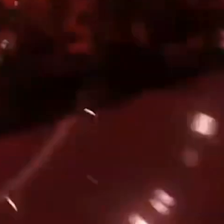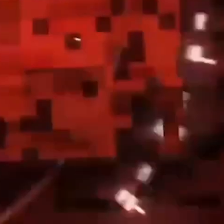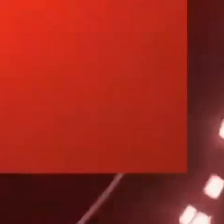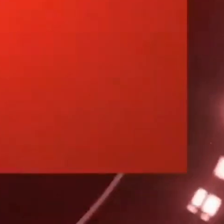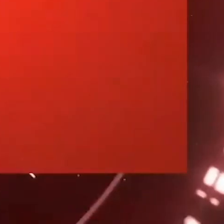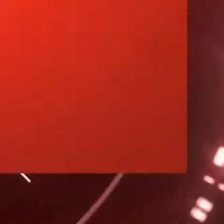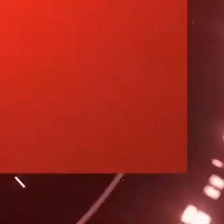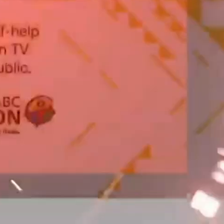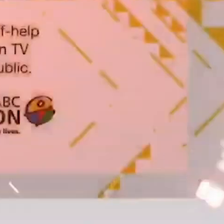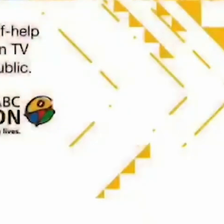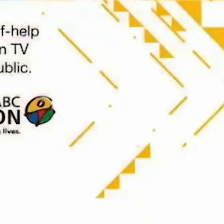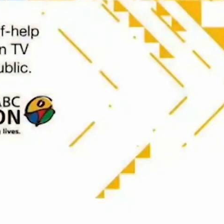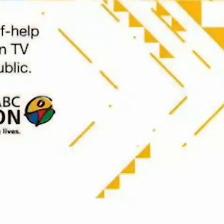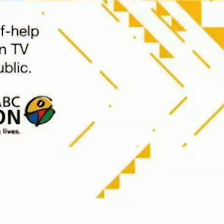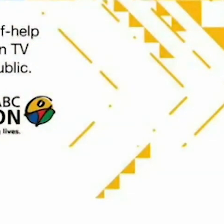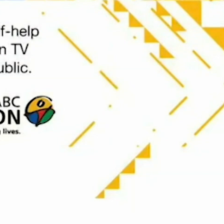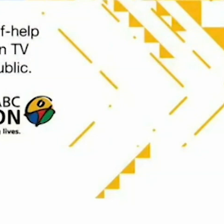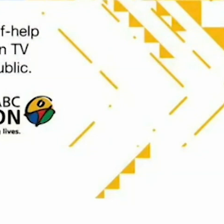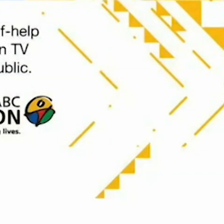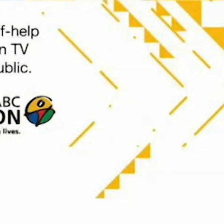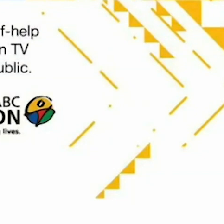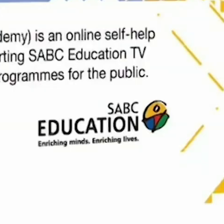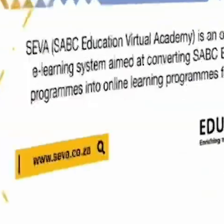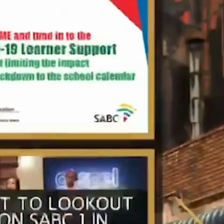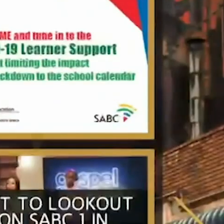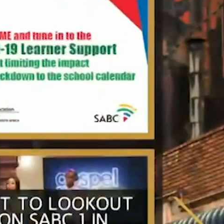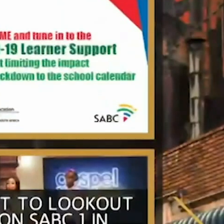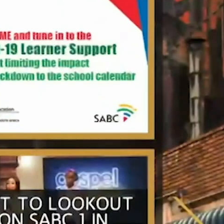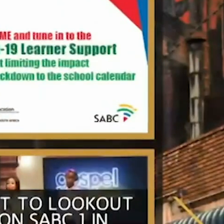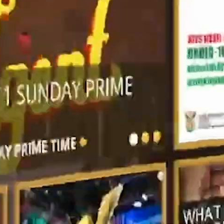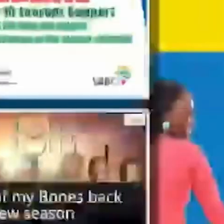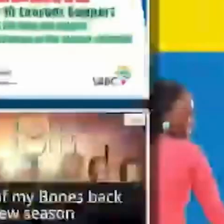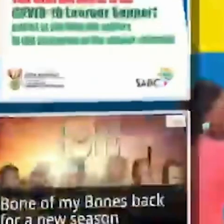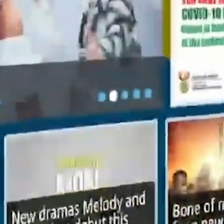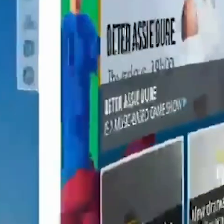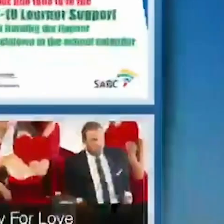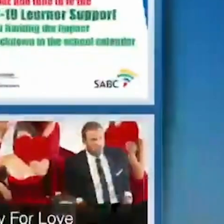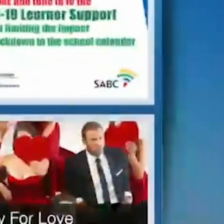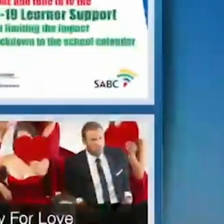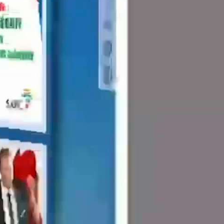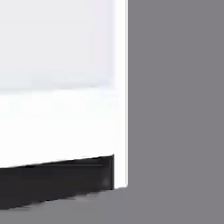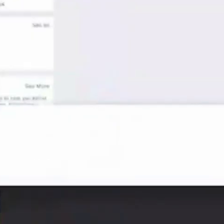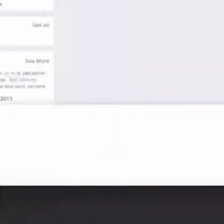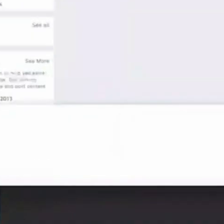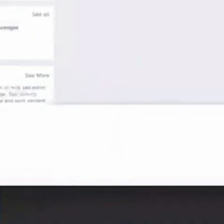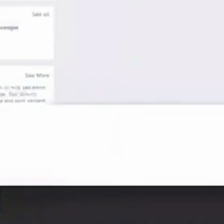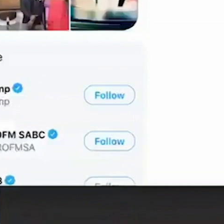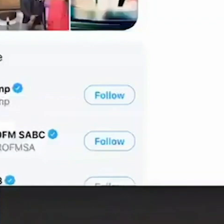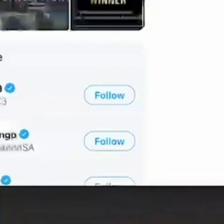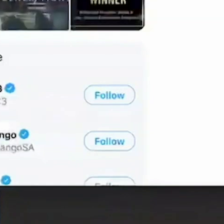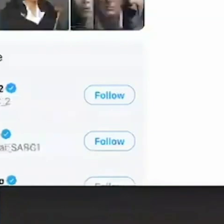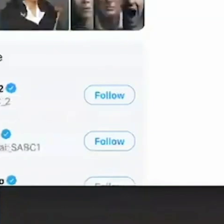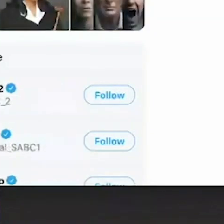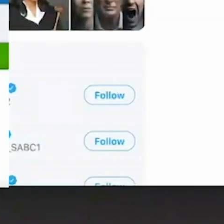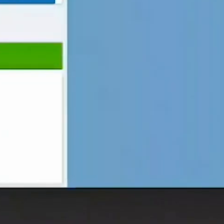SABC Education Portal, SABC Education Virtual Academy, SABC 1, 2, and 3's websites, and